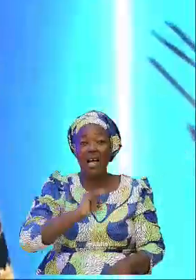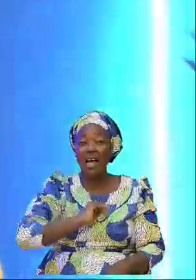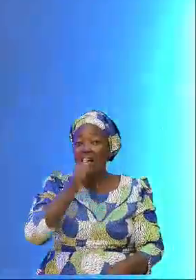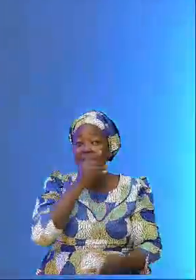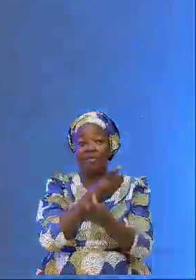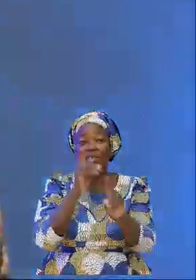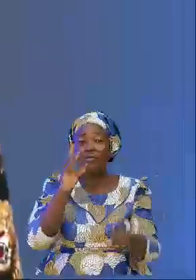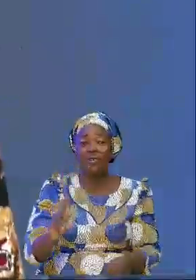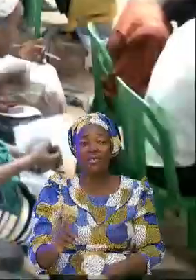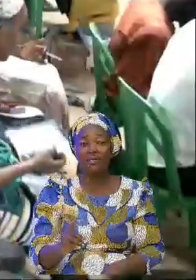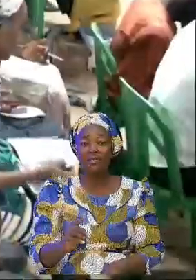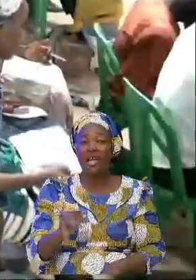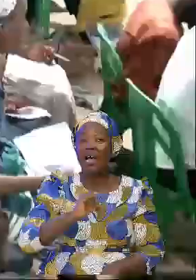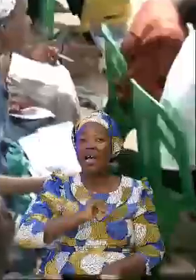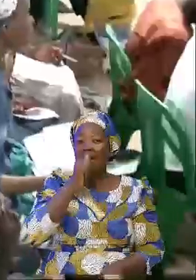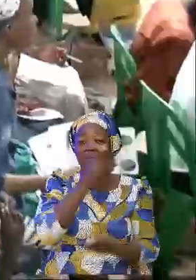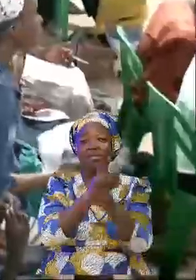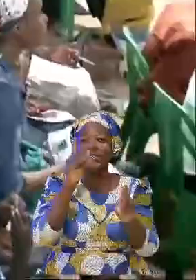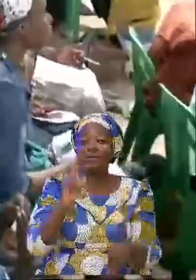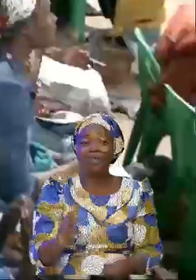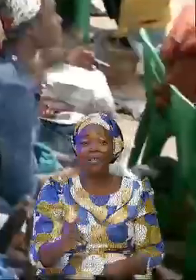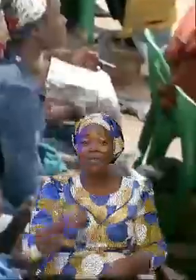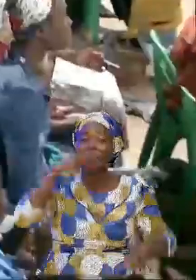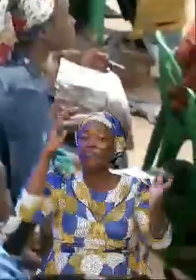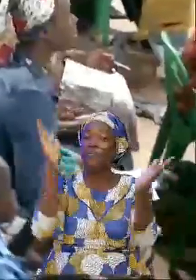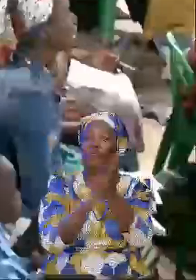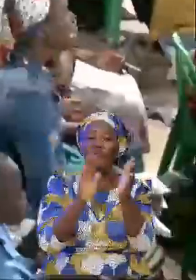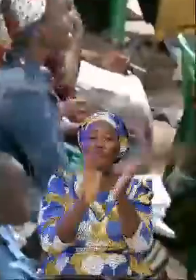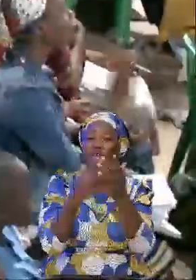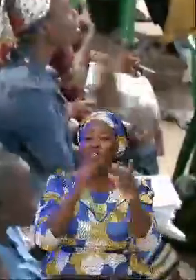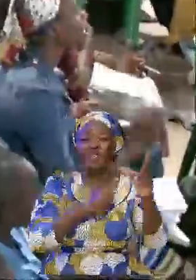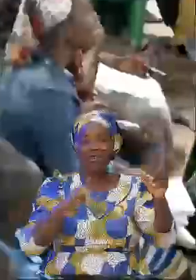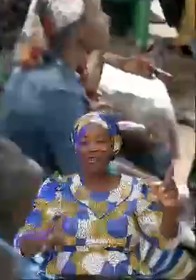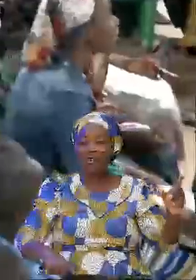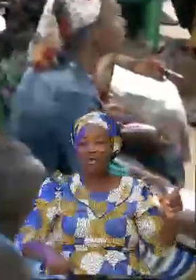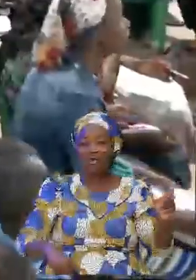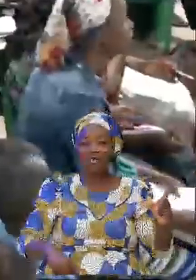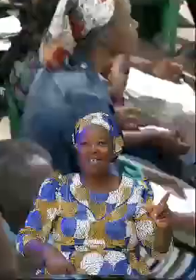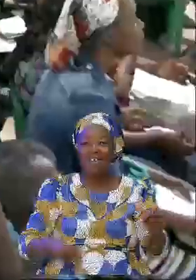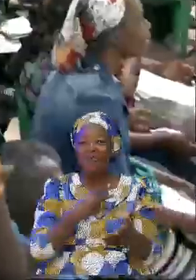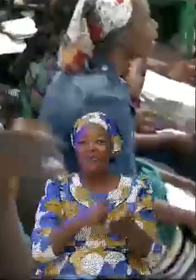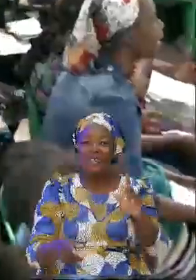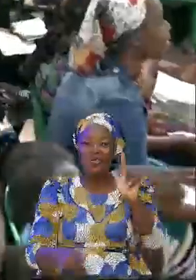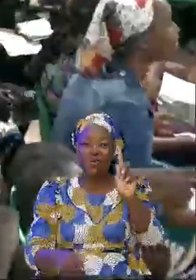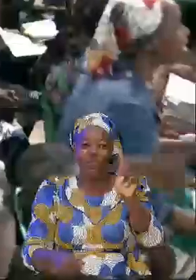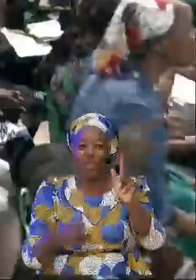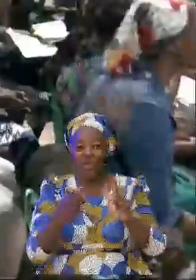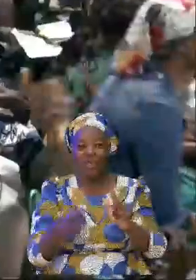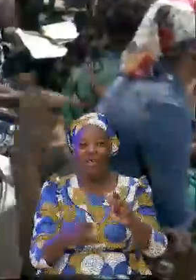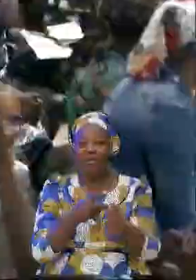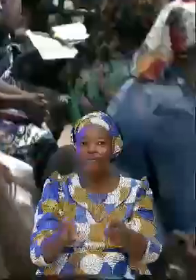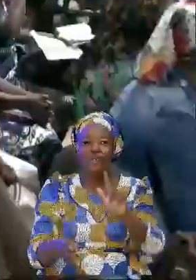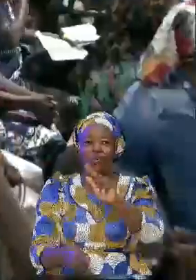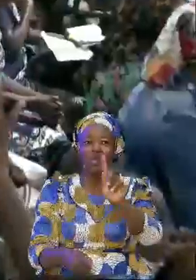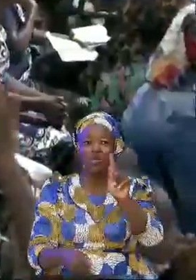I am delivered. I am delivered. I am delivered. Praise the